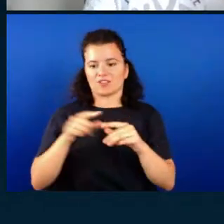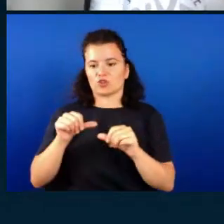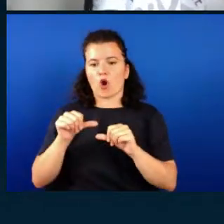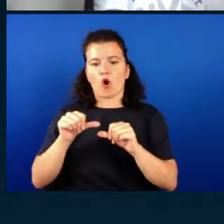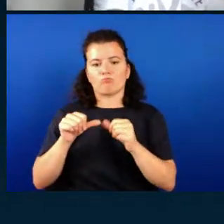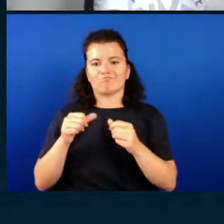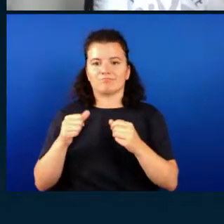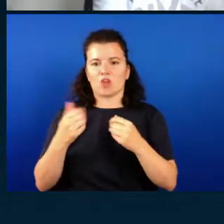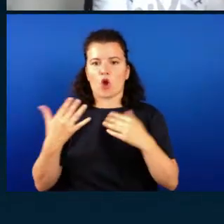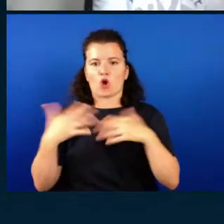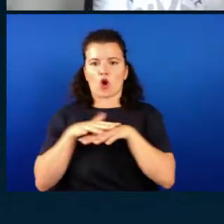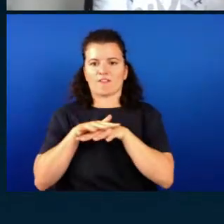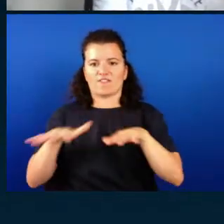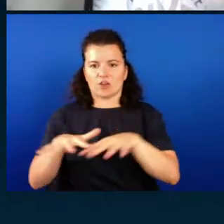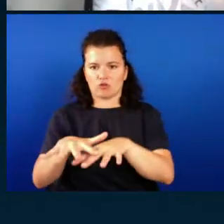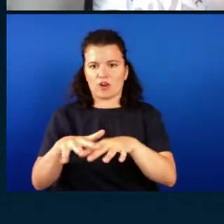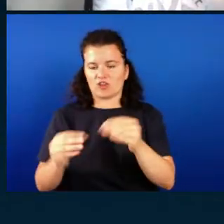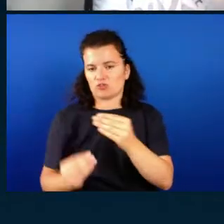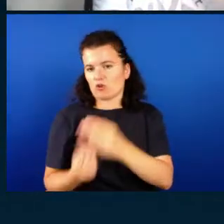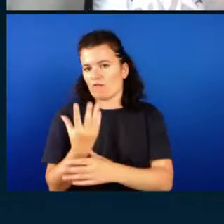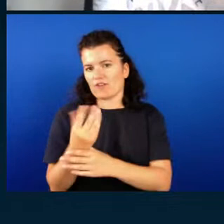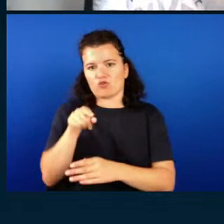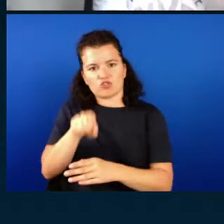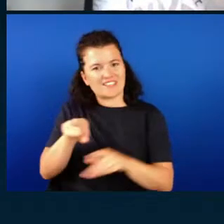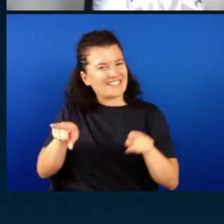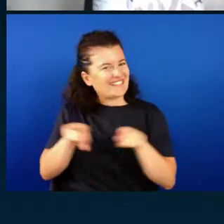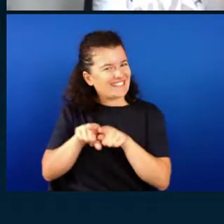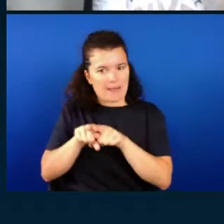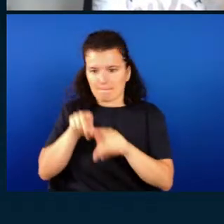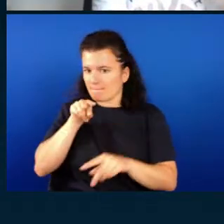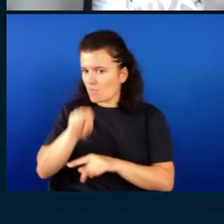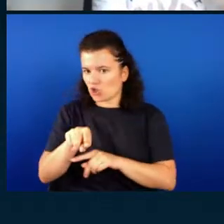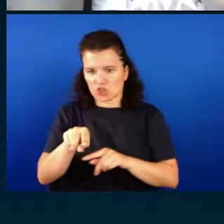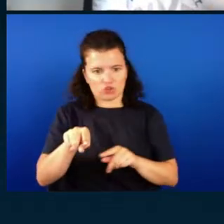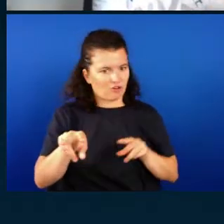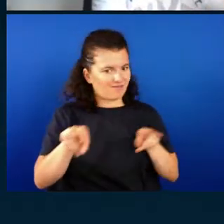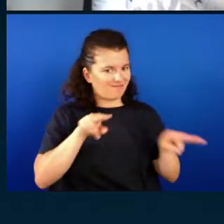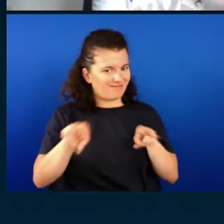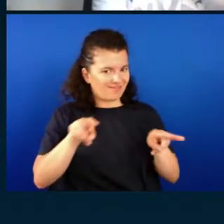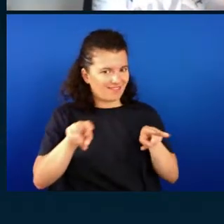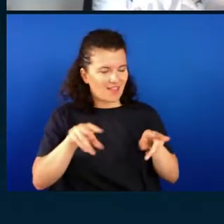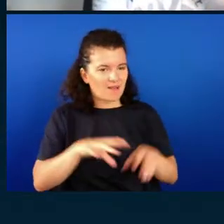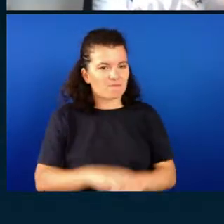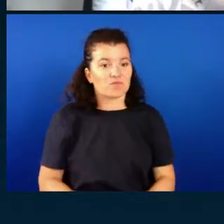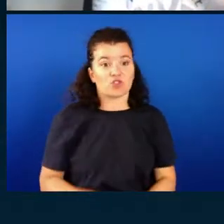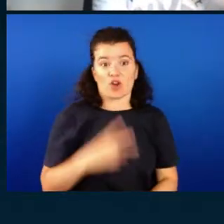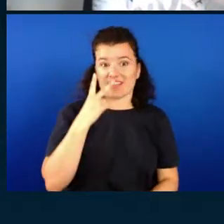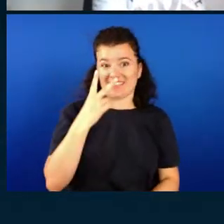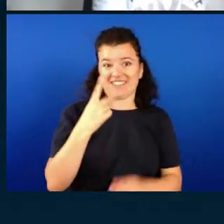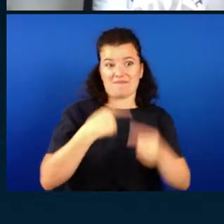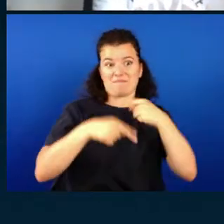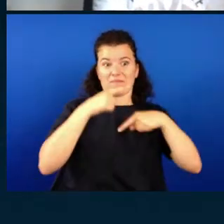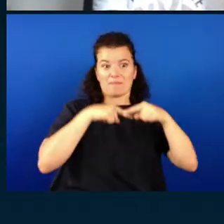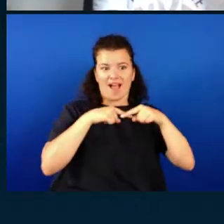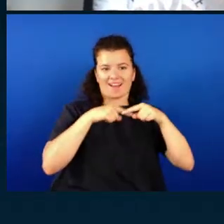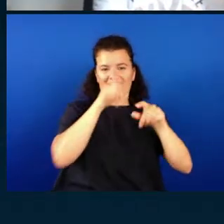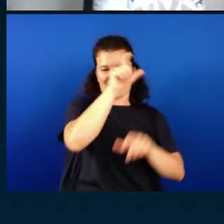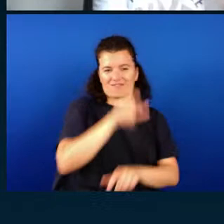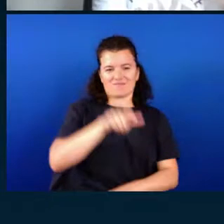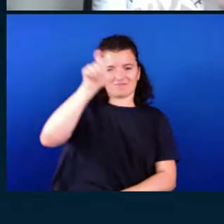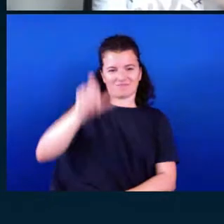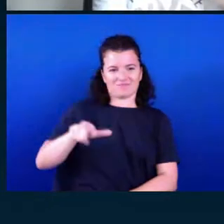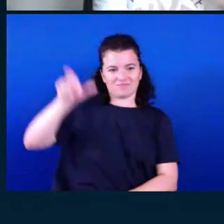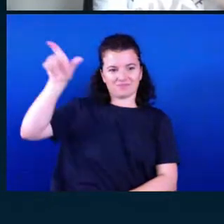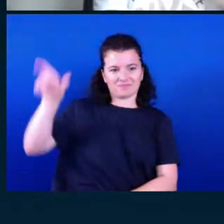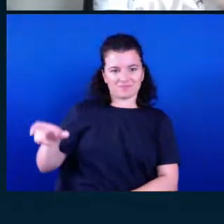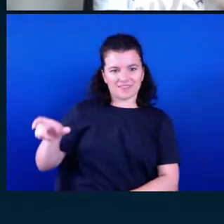you redeploy. That's the idea behind it. So coming back to the same picture, I'll come back to the sidecar pattern in a minute. So the same picture again.